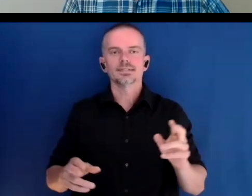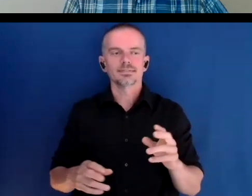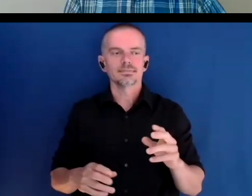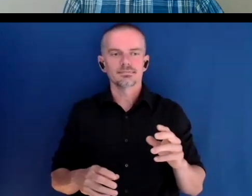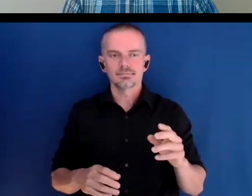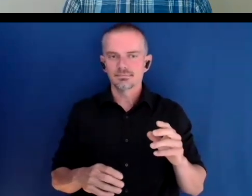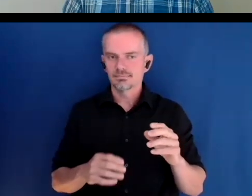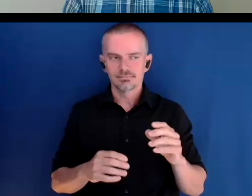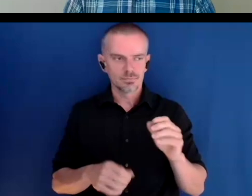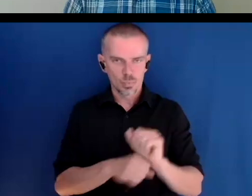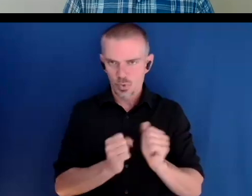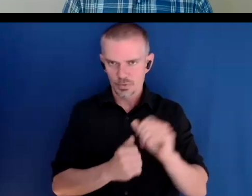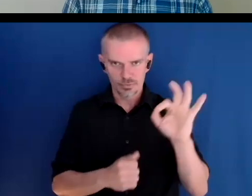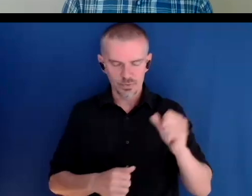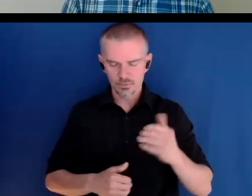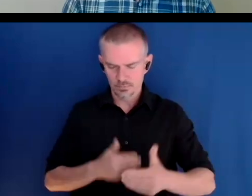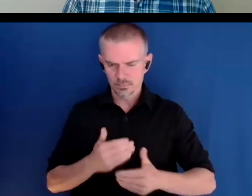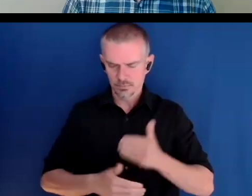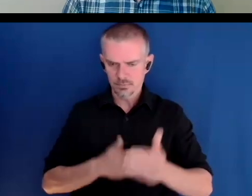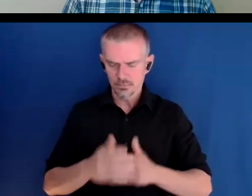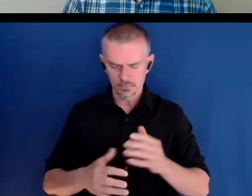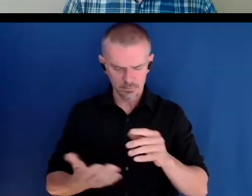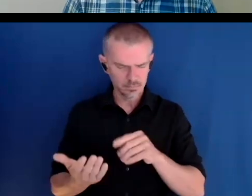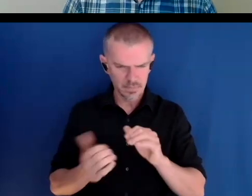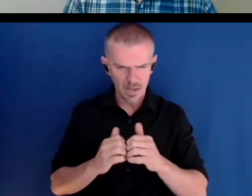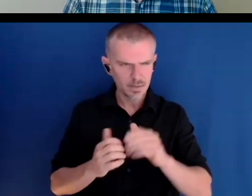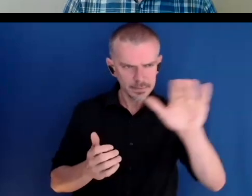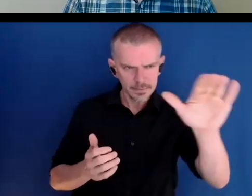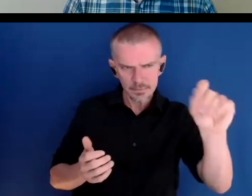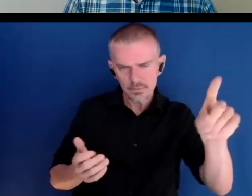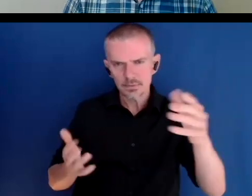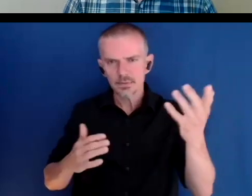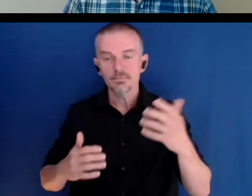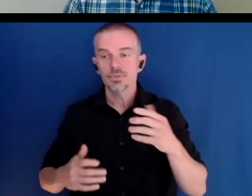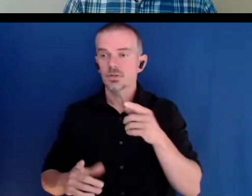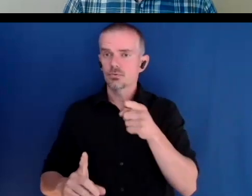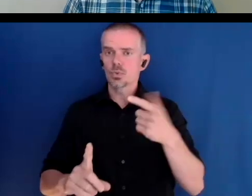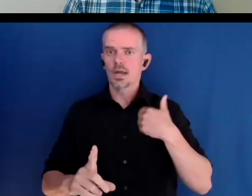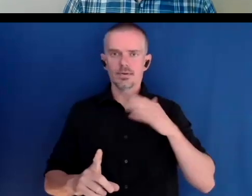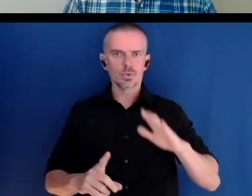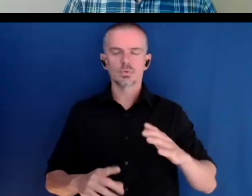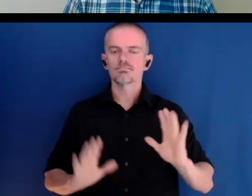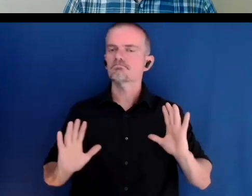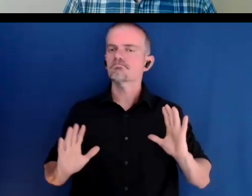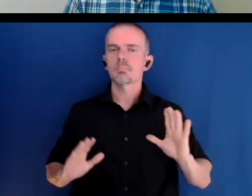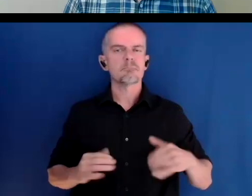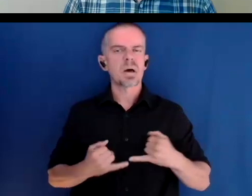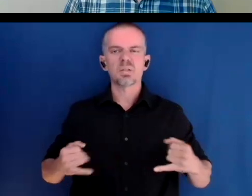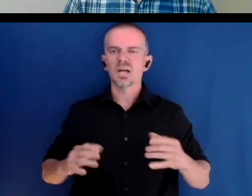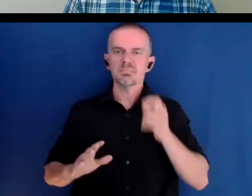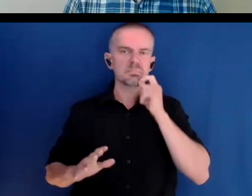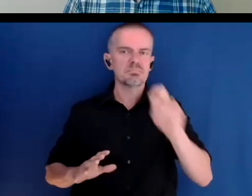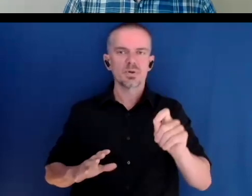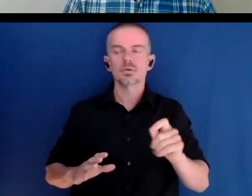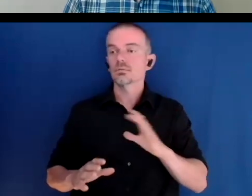ask lots of questions, be curious. When you have something that's a bottom line issue for you, be prepared to kind of advocate for that and